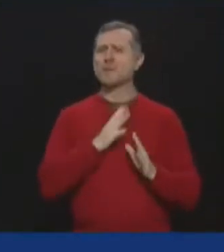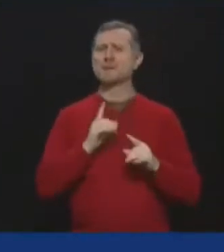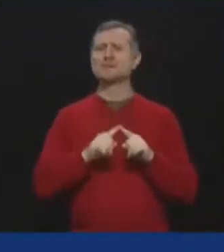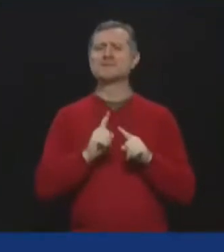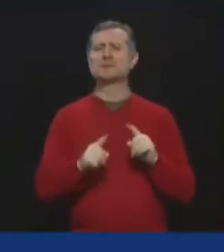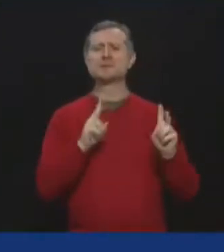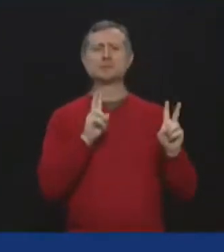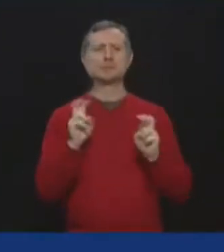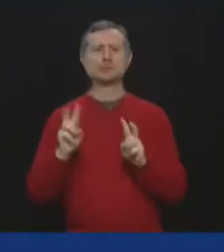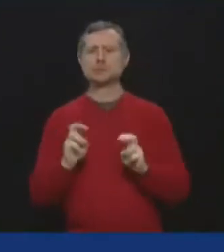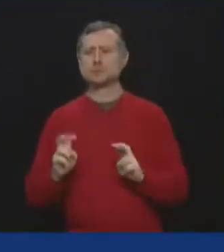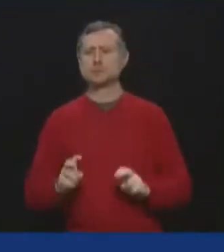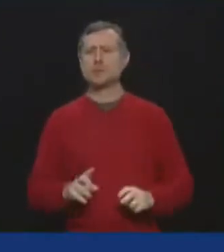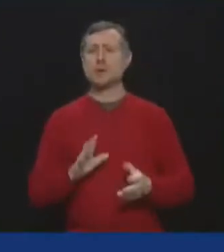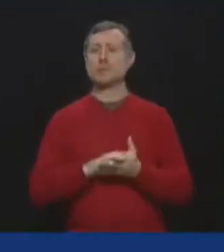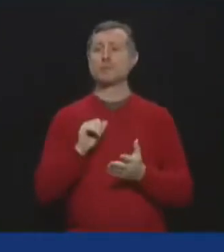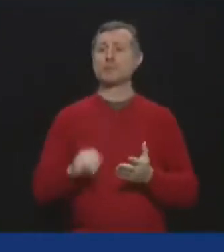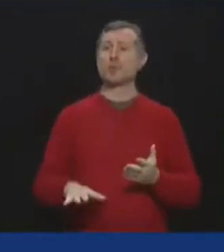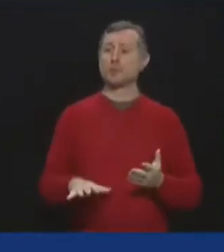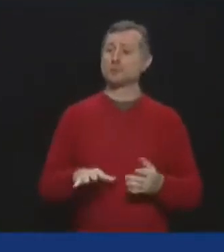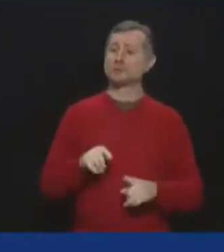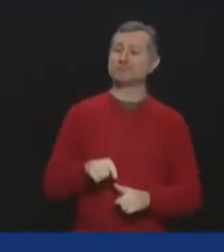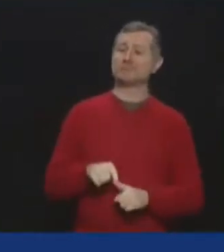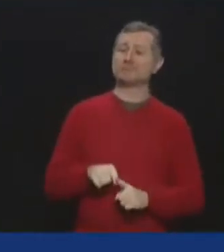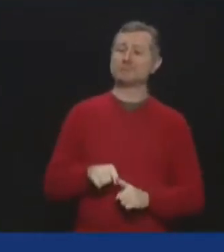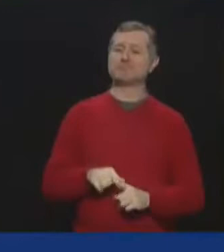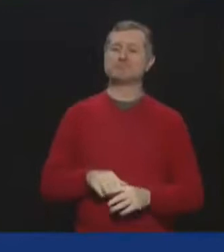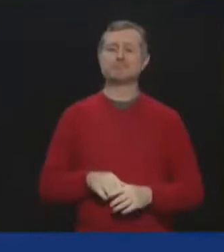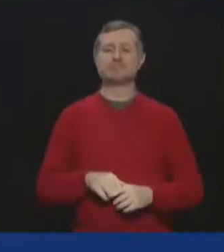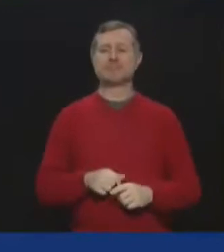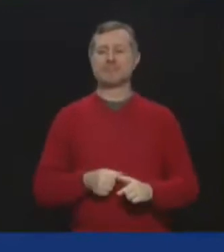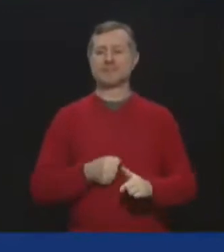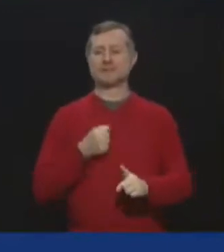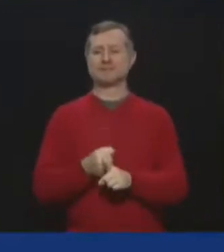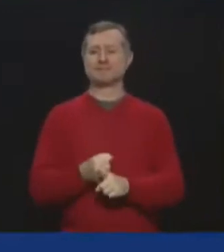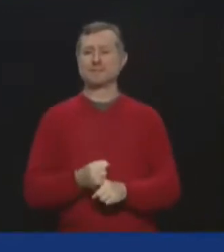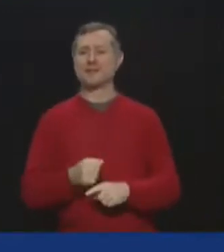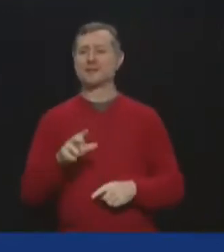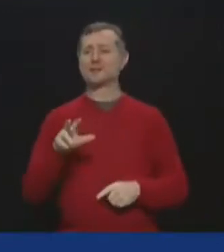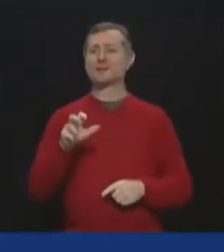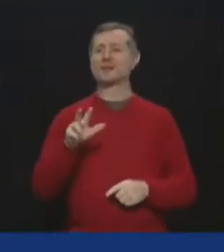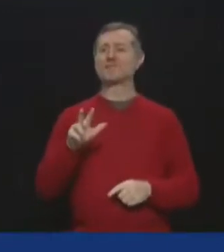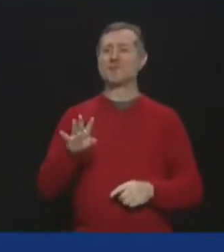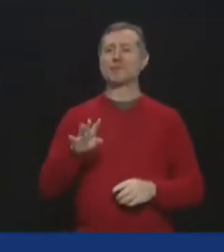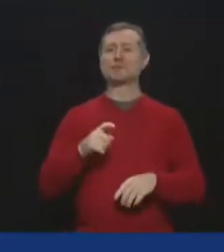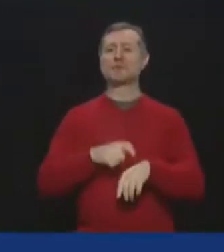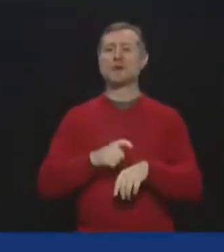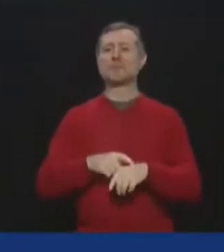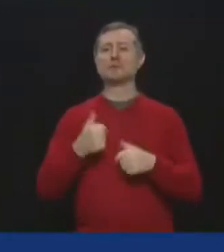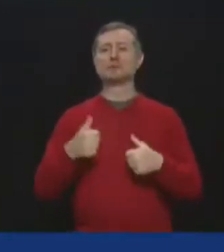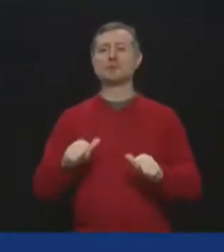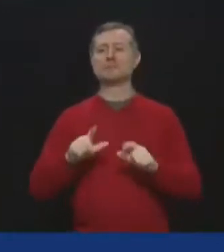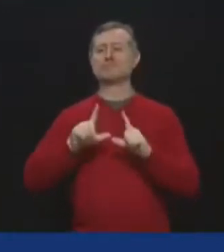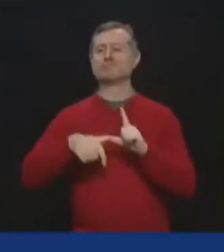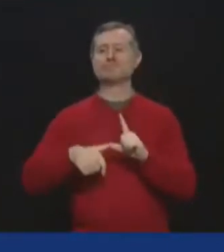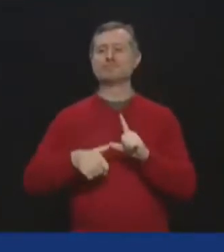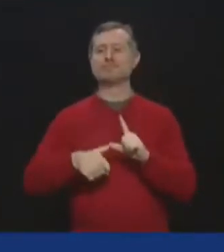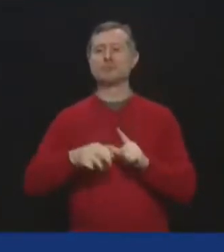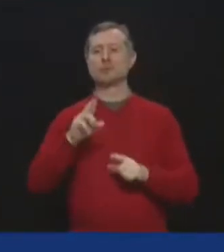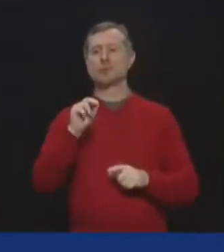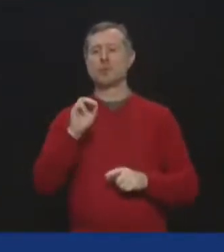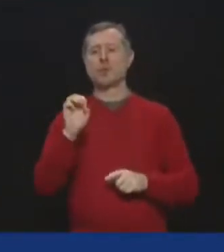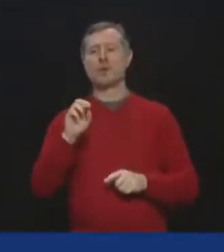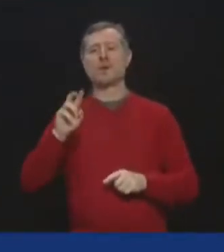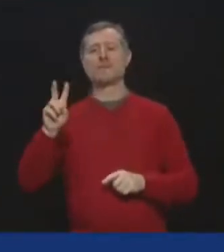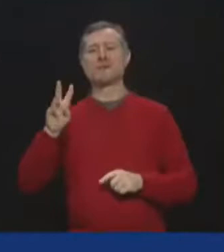abortion, when it got to 334 attempts to chip away at Roe v. Wade that they succeeded at in the House